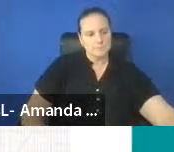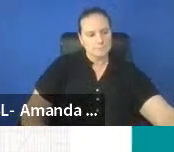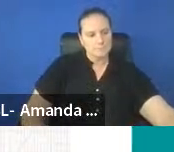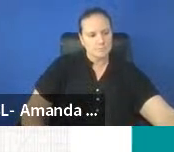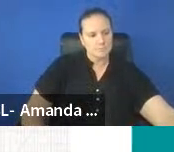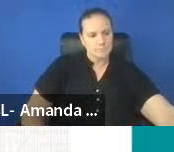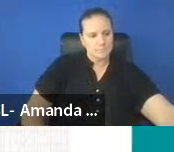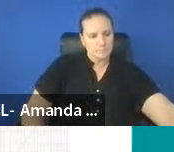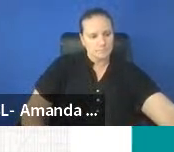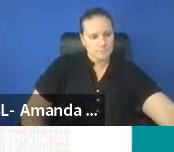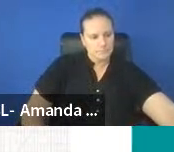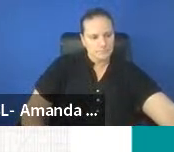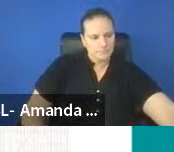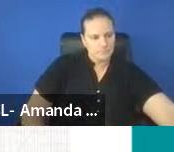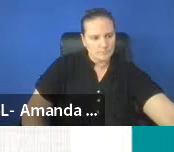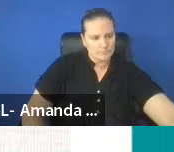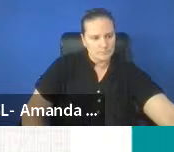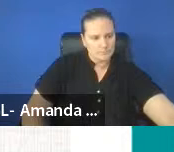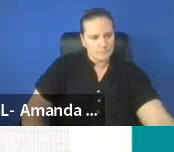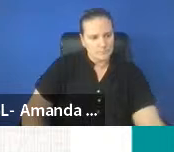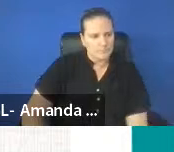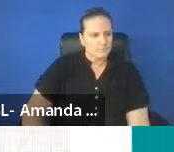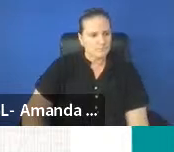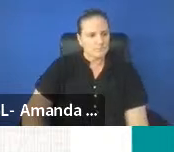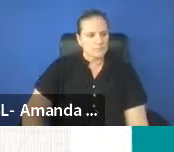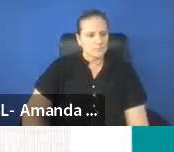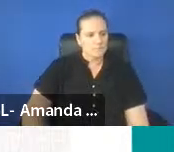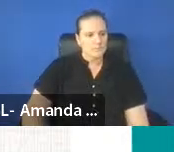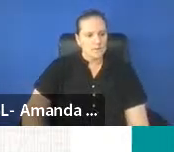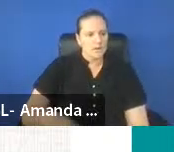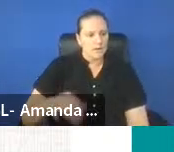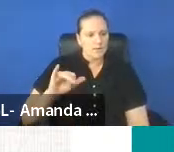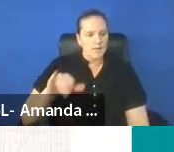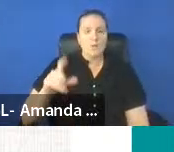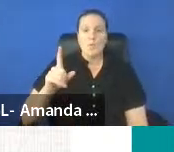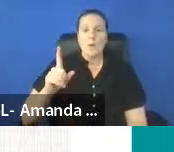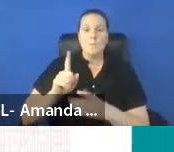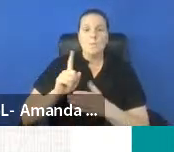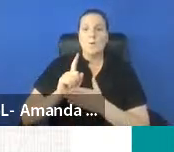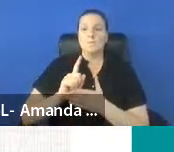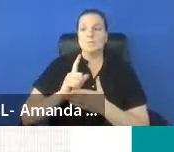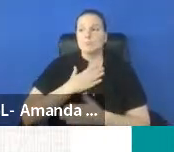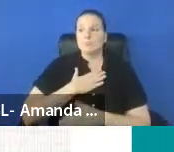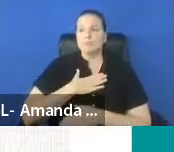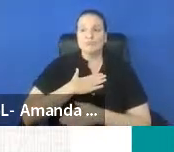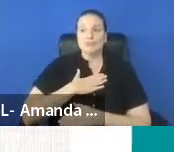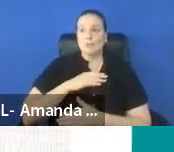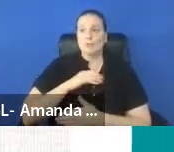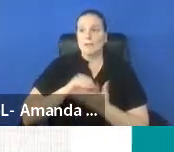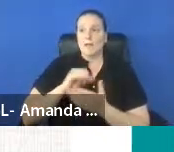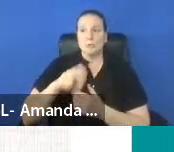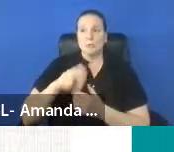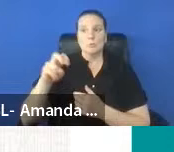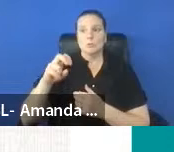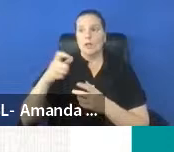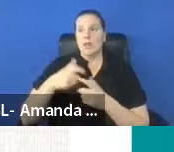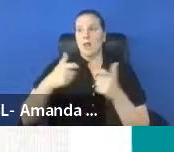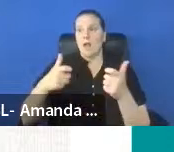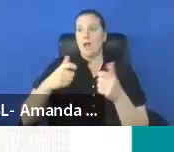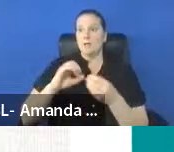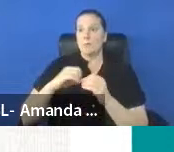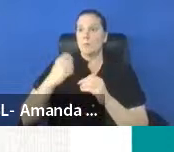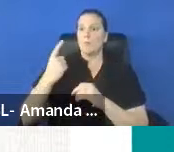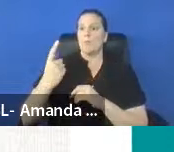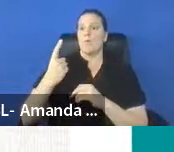And if I can take a moment just to say, I enjoyed the tour tremendously. Number one, it was good